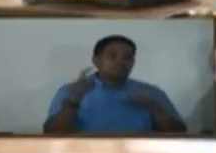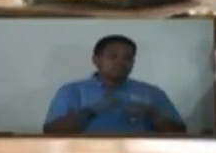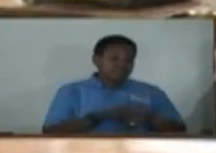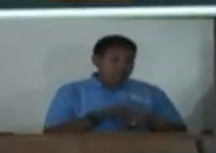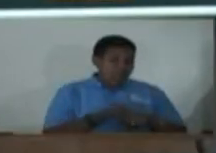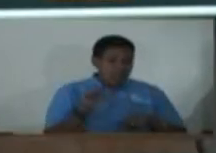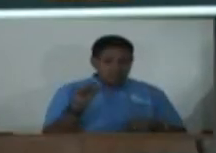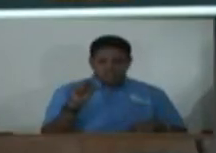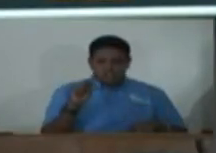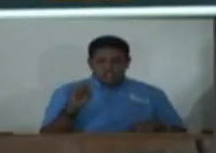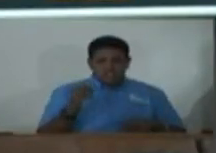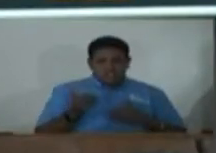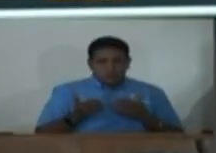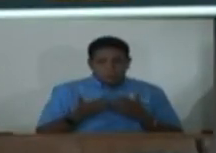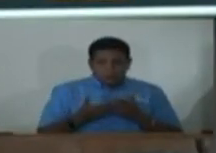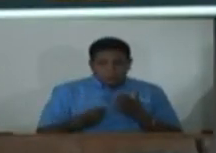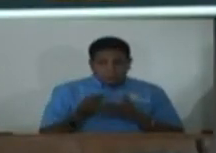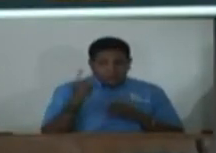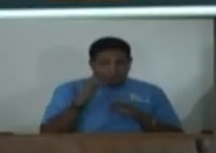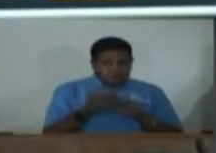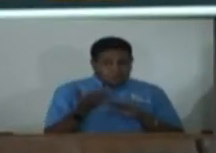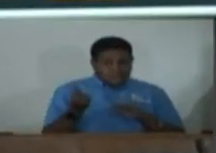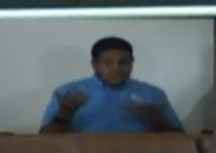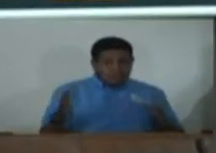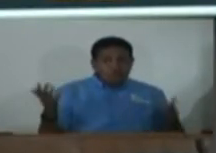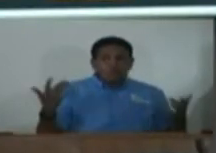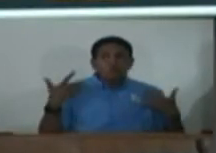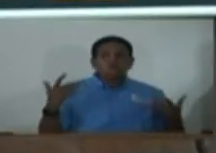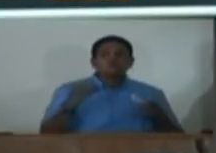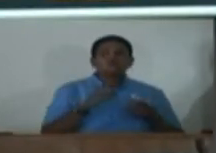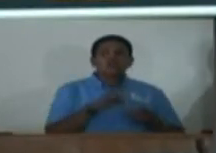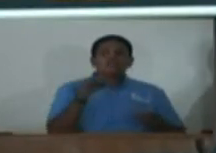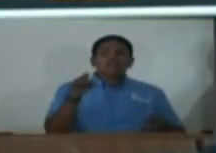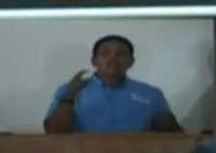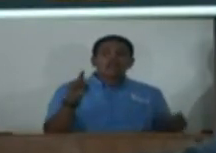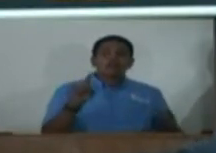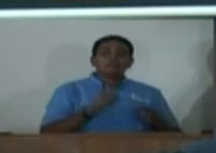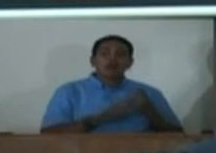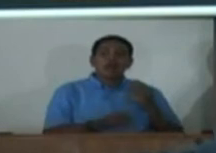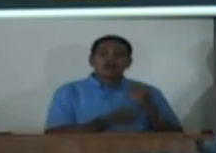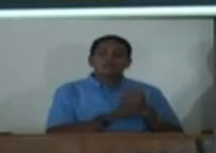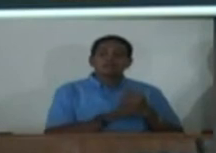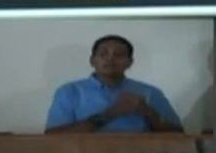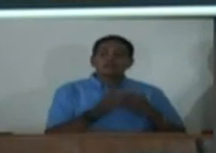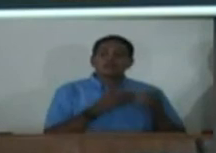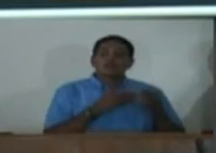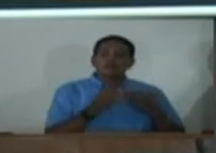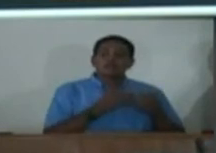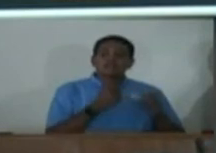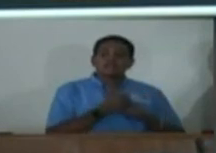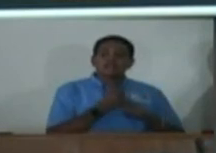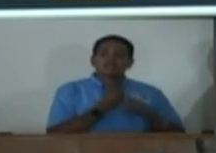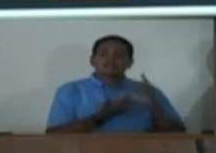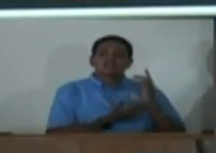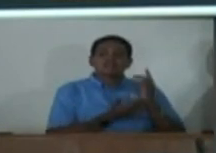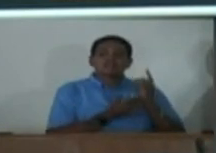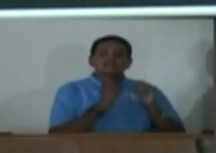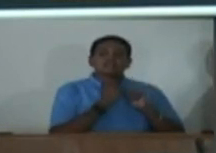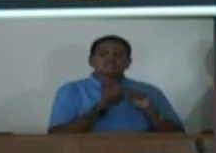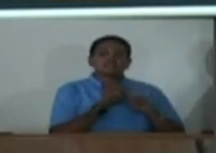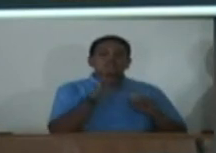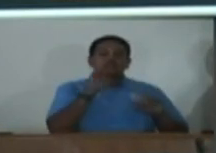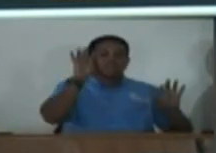raised on a number of occasions and wants to know what the status of that is, and also whether the technical team has determined